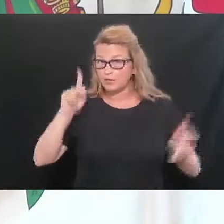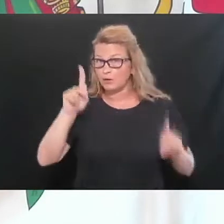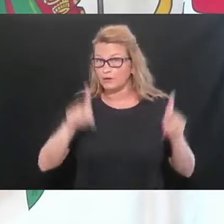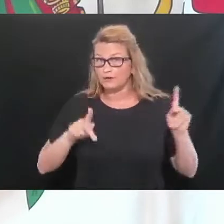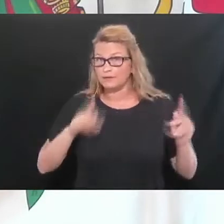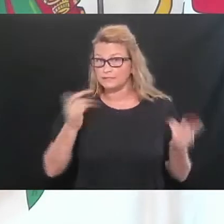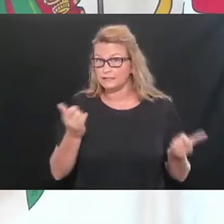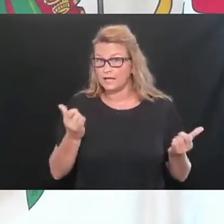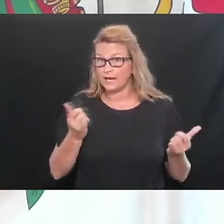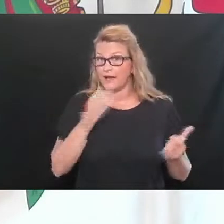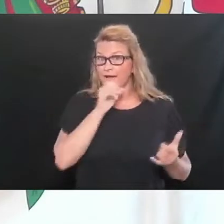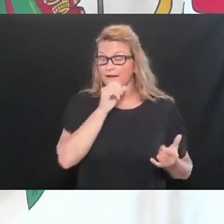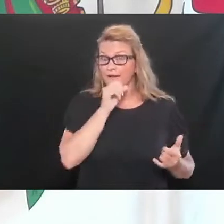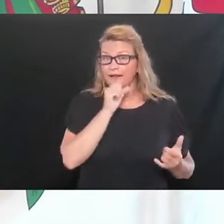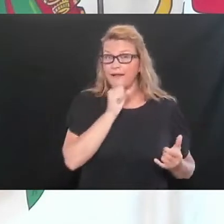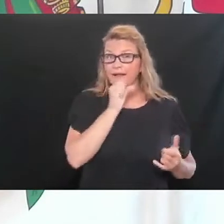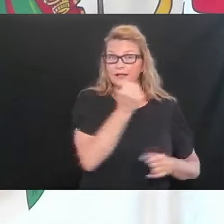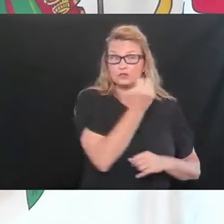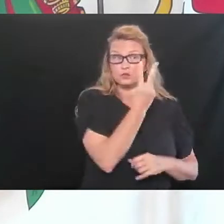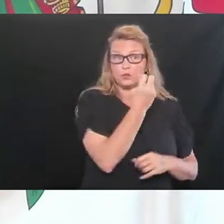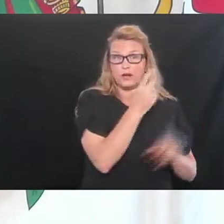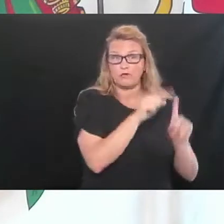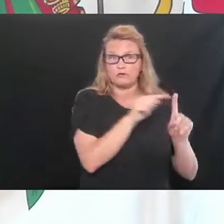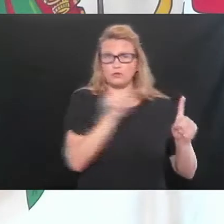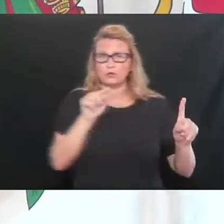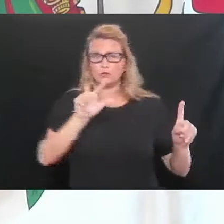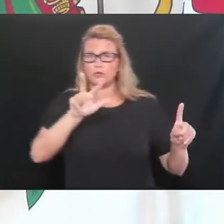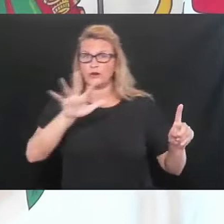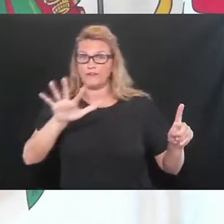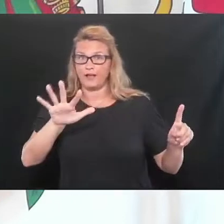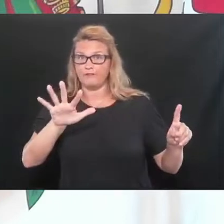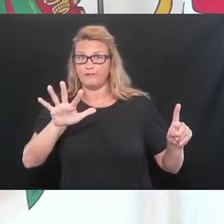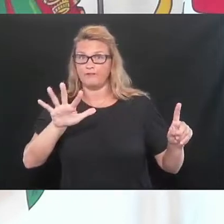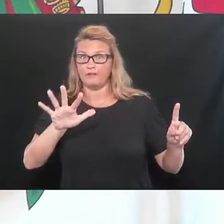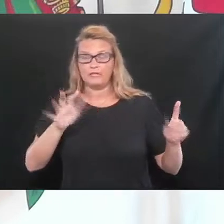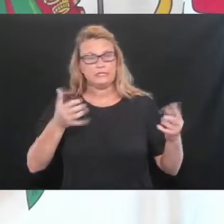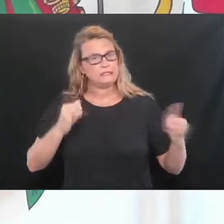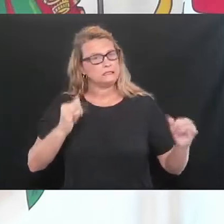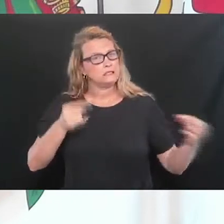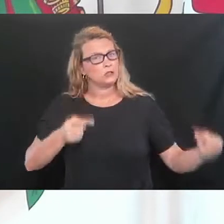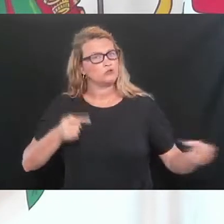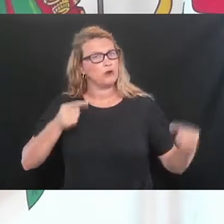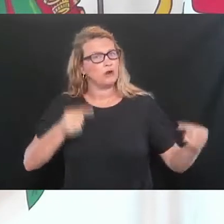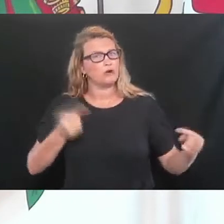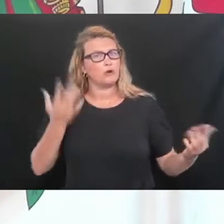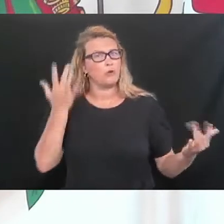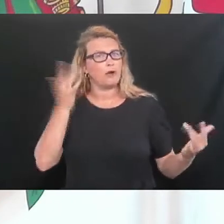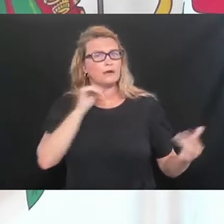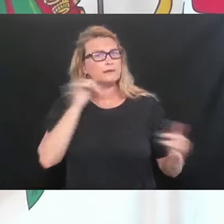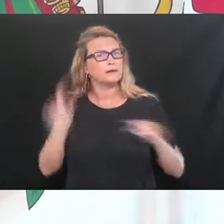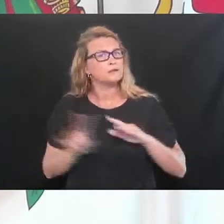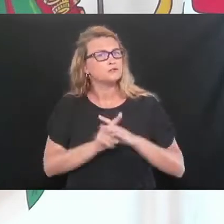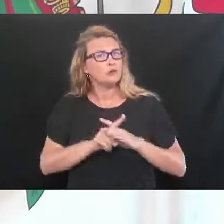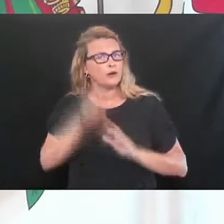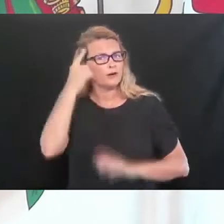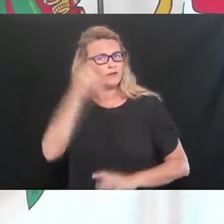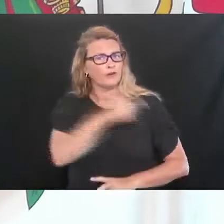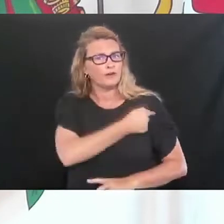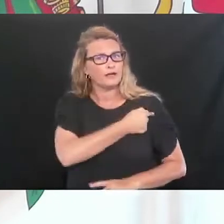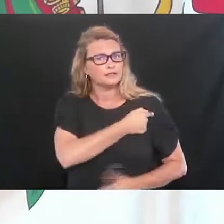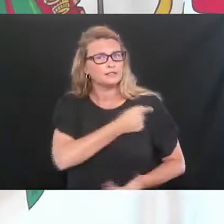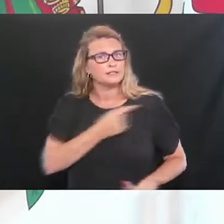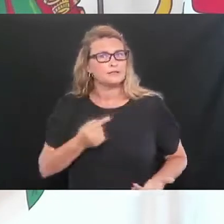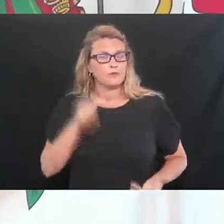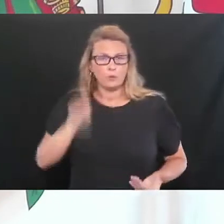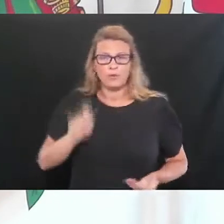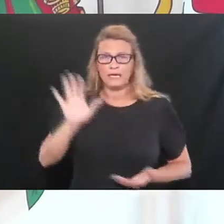Young people, 12 to 35, we still are struggling with getting you vaccinated to the levels that we need. We need